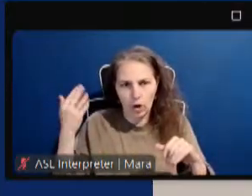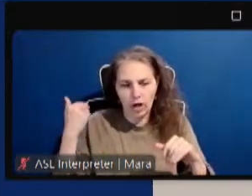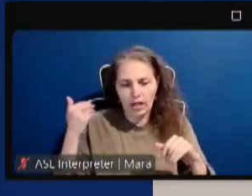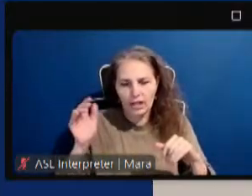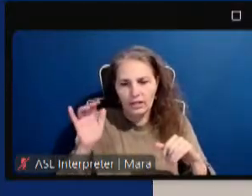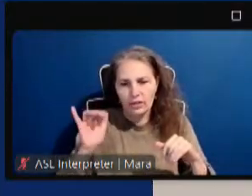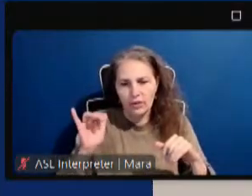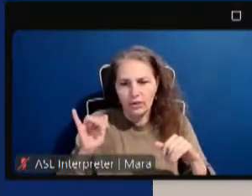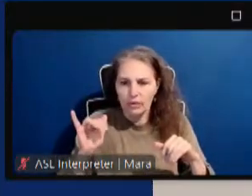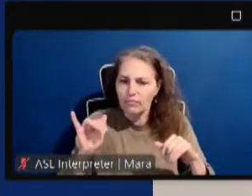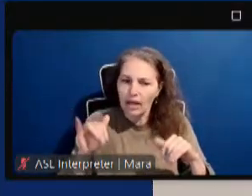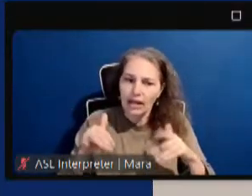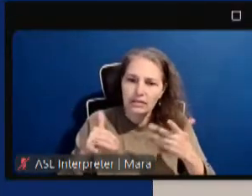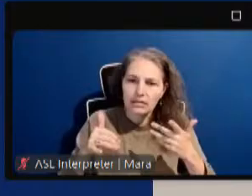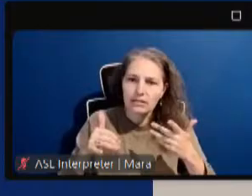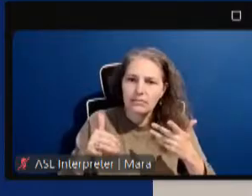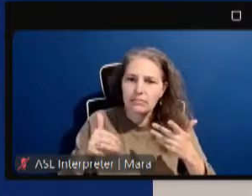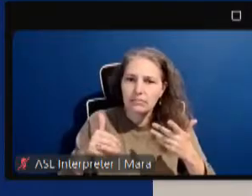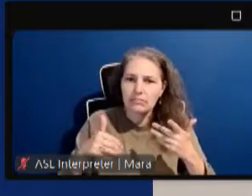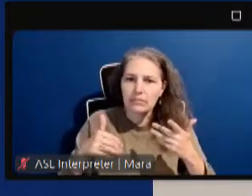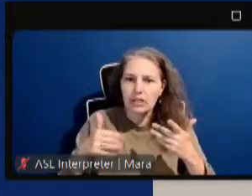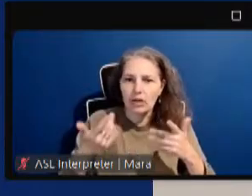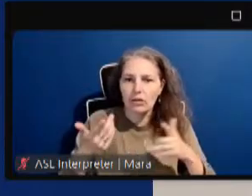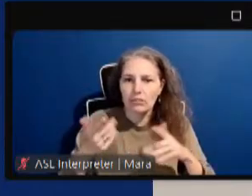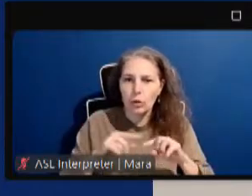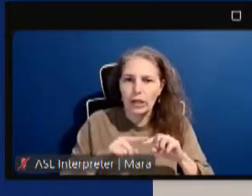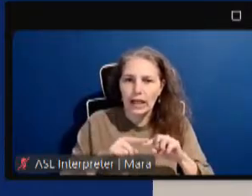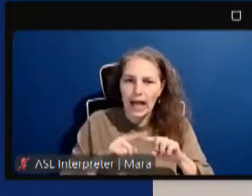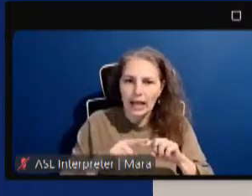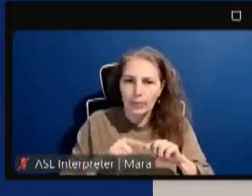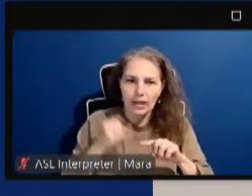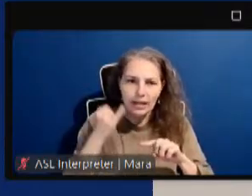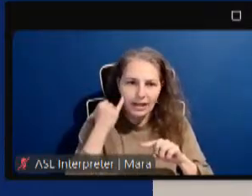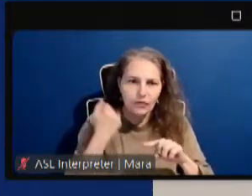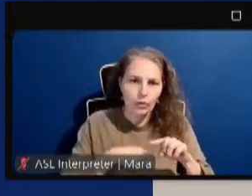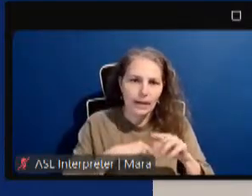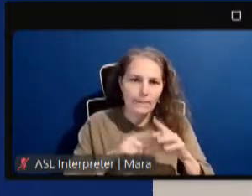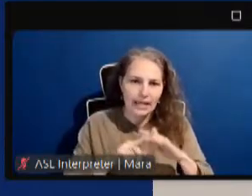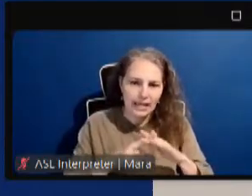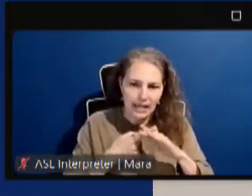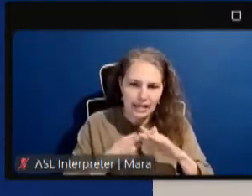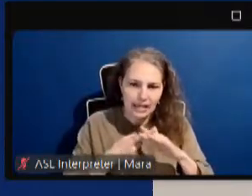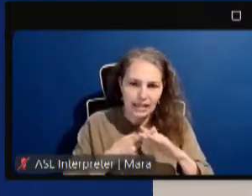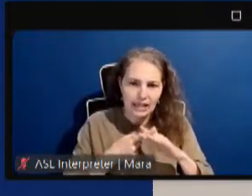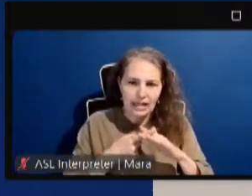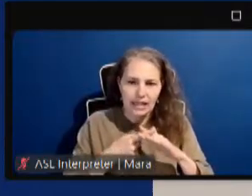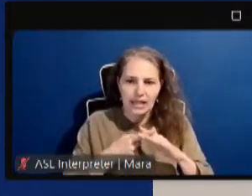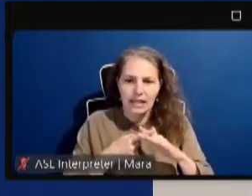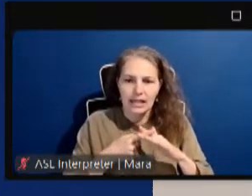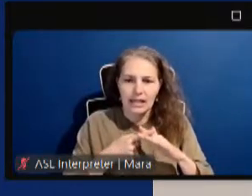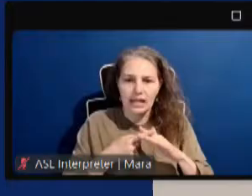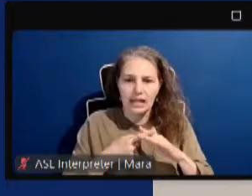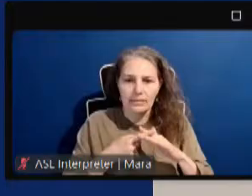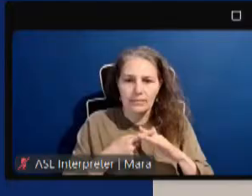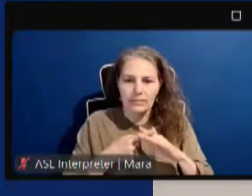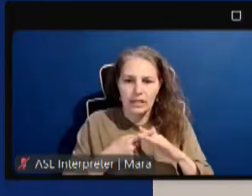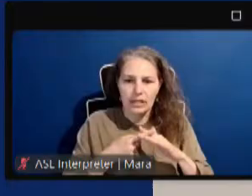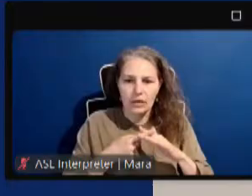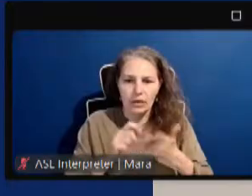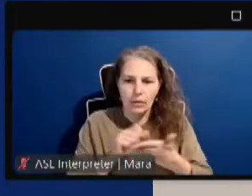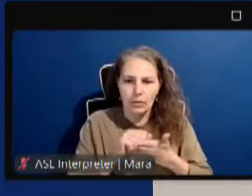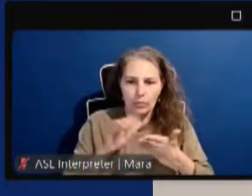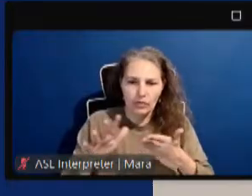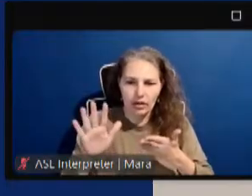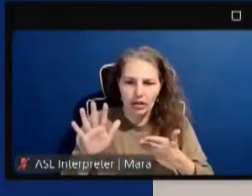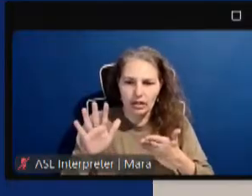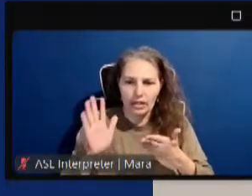somewhat reliable. If we do begin debris removal in your area, we will probably be there for a few days or a few weeks.